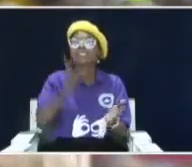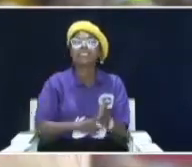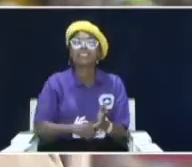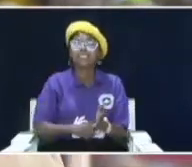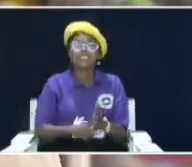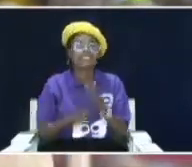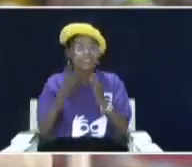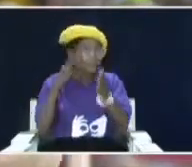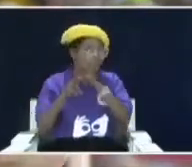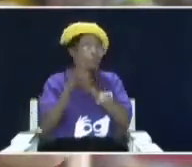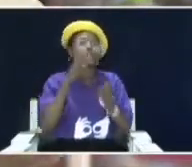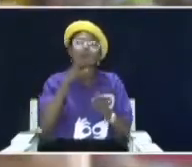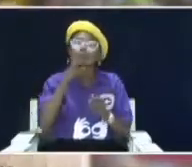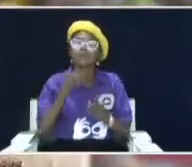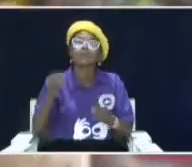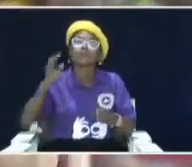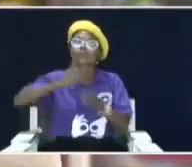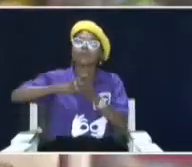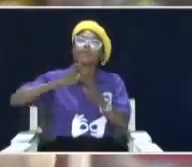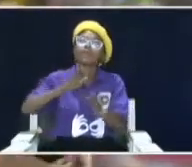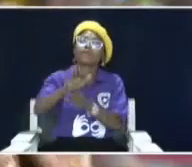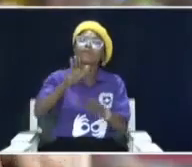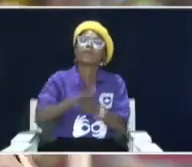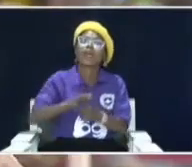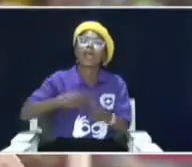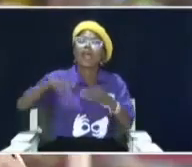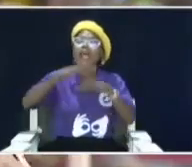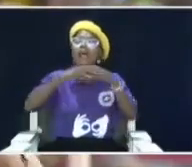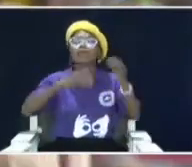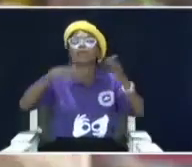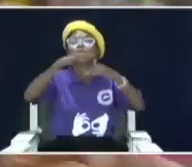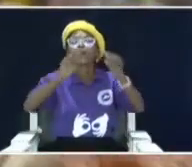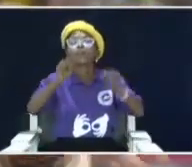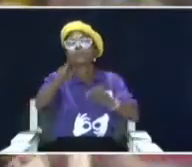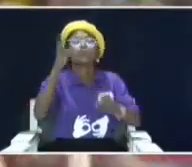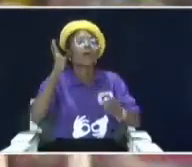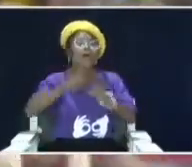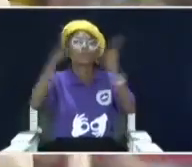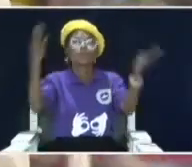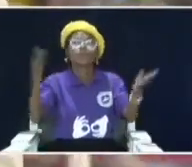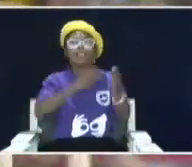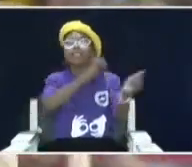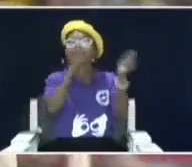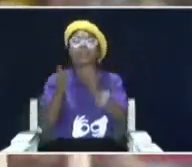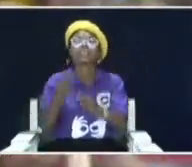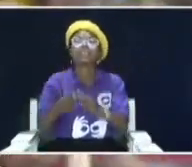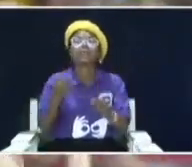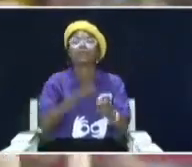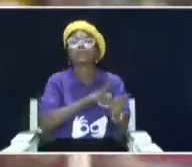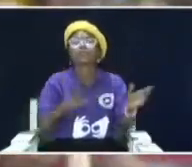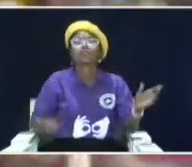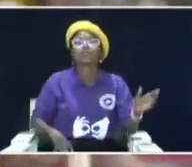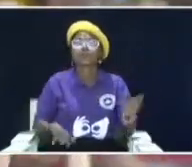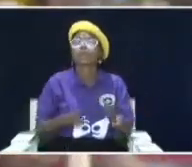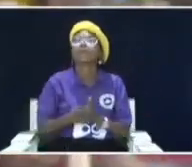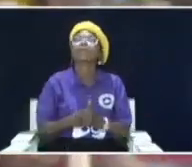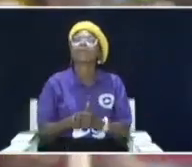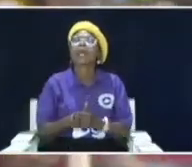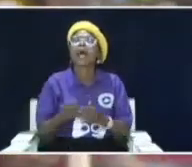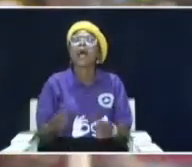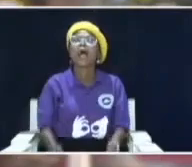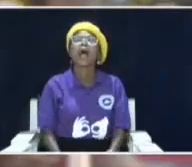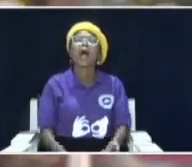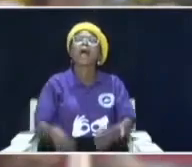will be accomplished. The heaven over us has opened in the mighty name of the Lord Jesus Christ. Partner